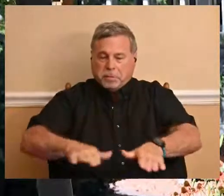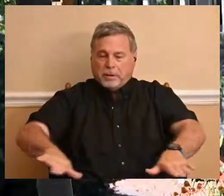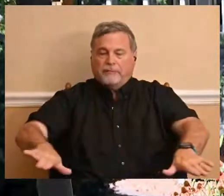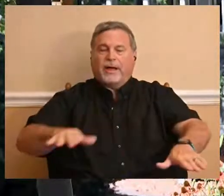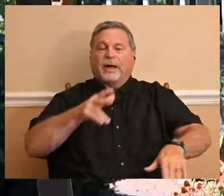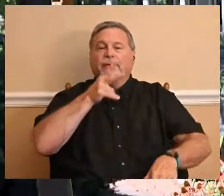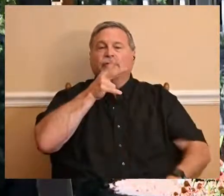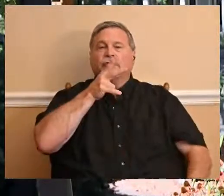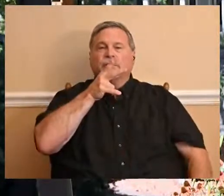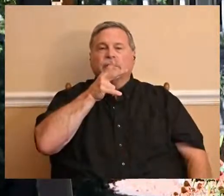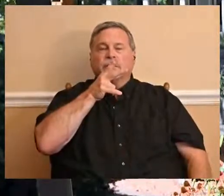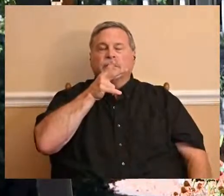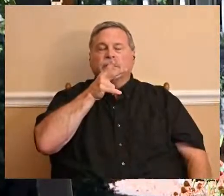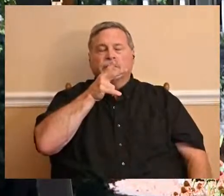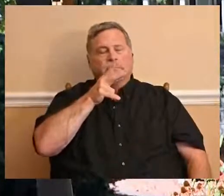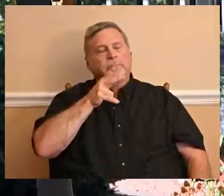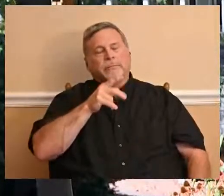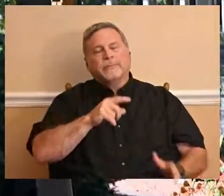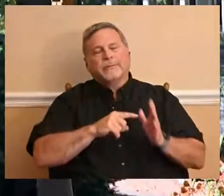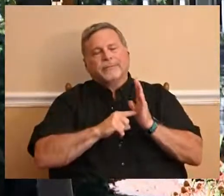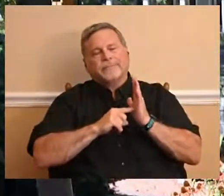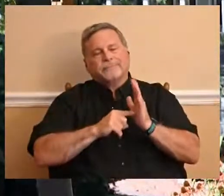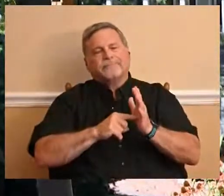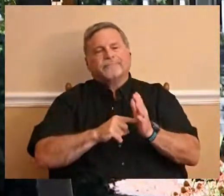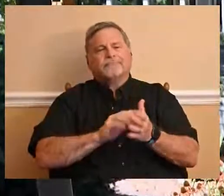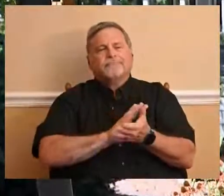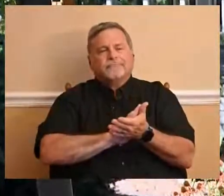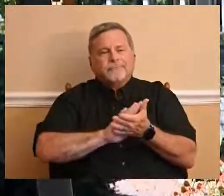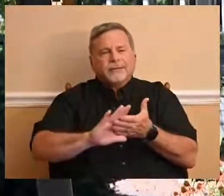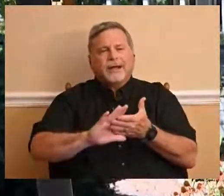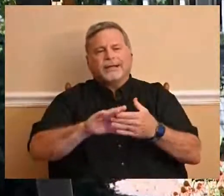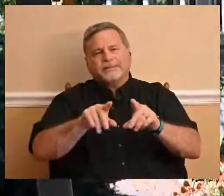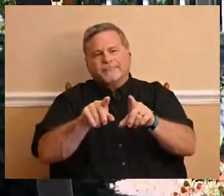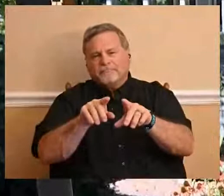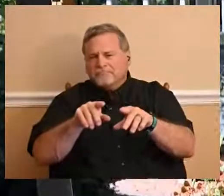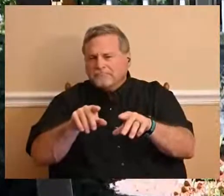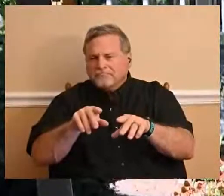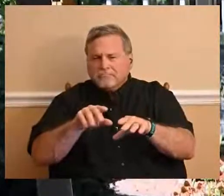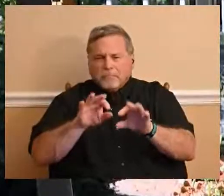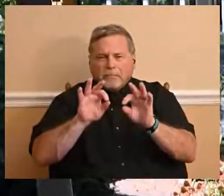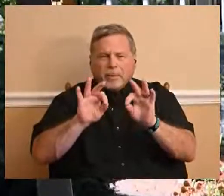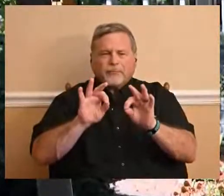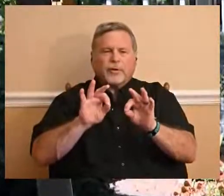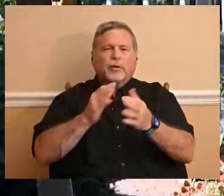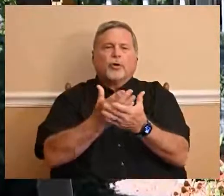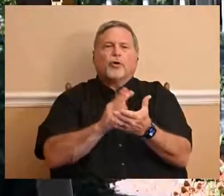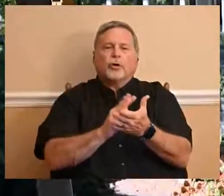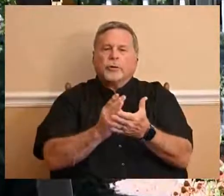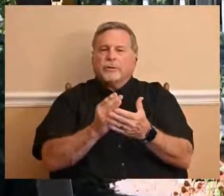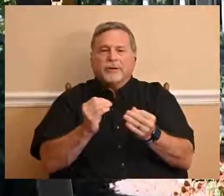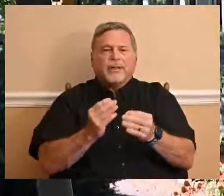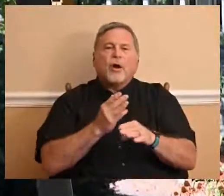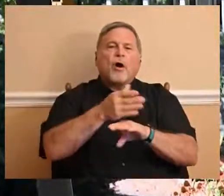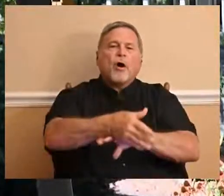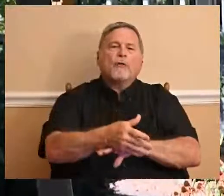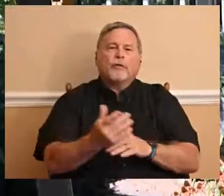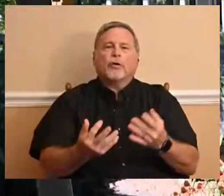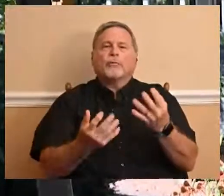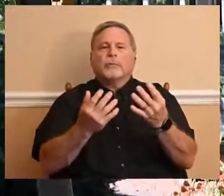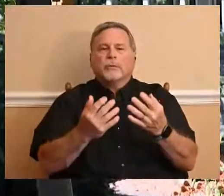chicken gave it an even cook across the whole piece of chicken, so I didn't have to worry about whether I had something overdone and something underdone.